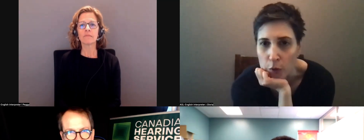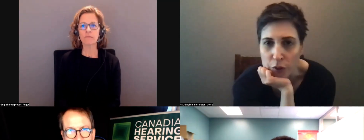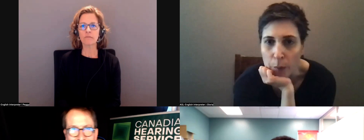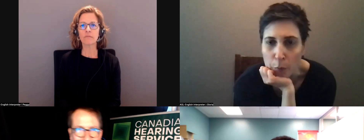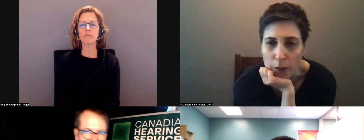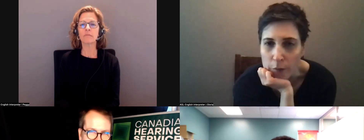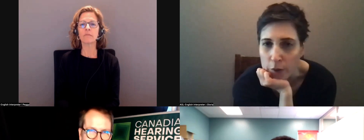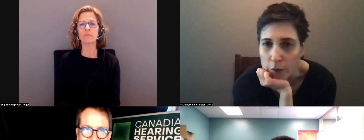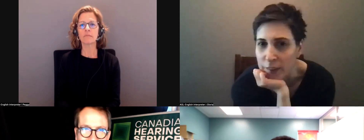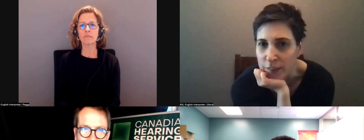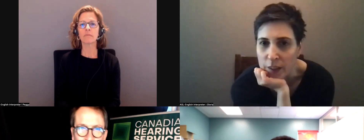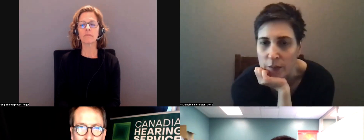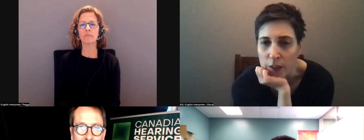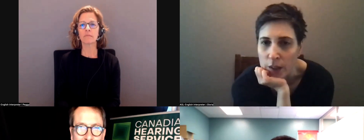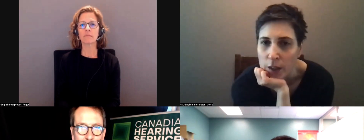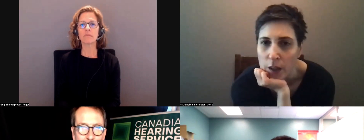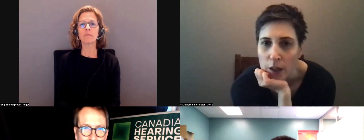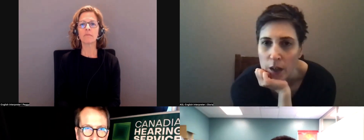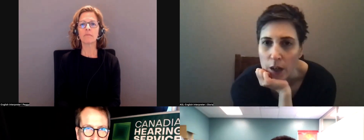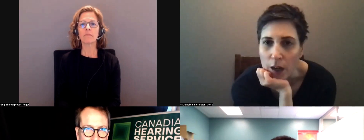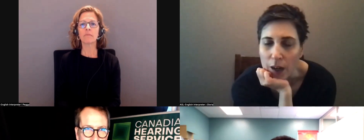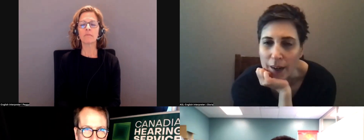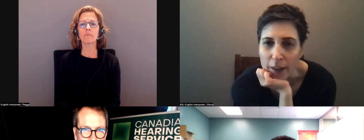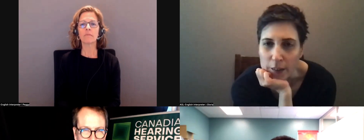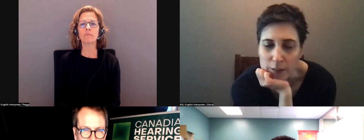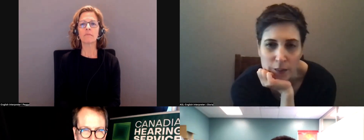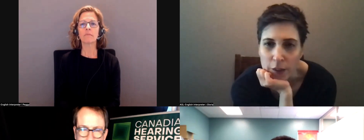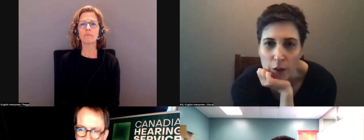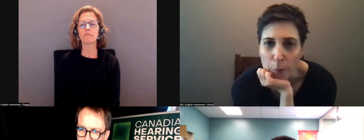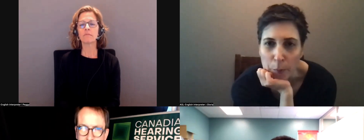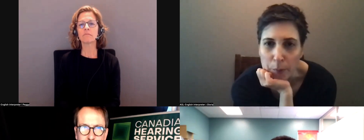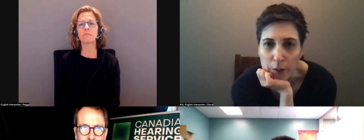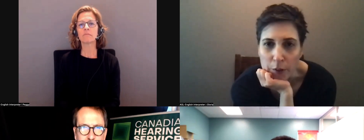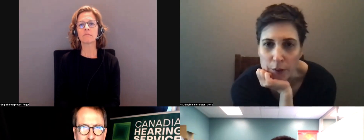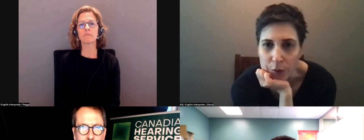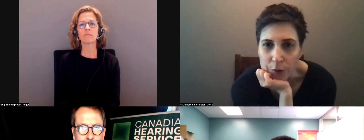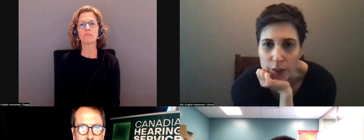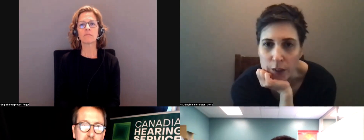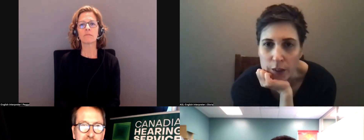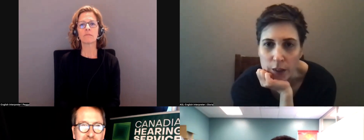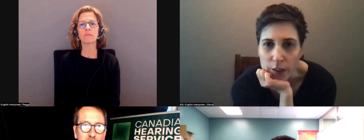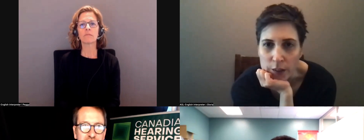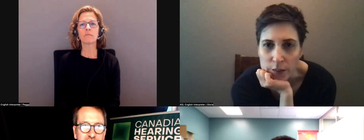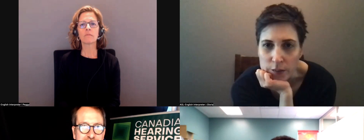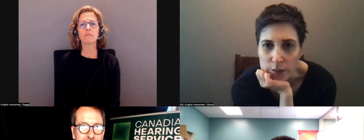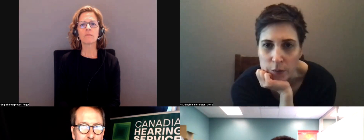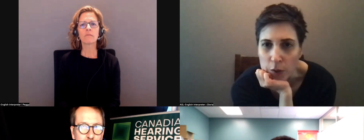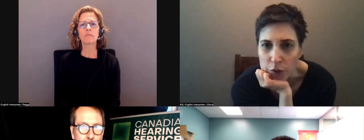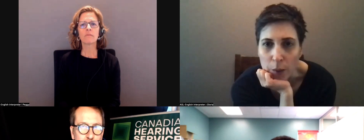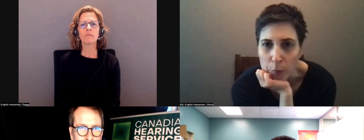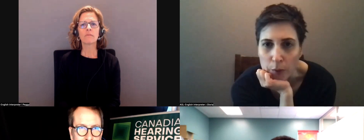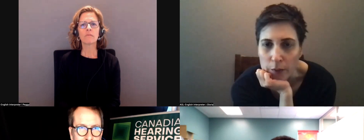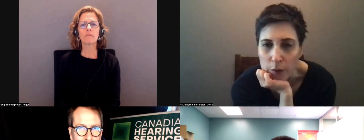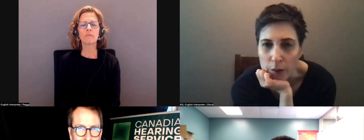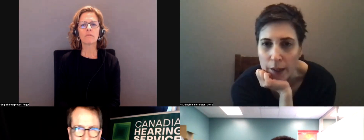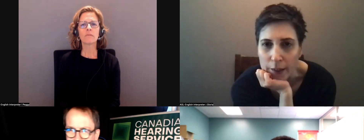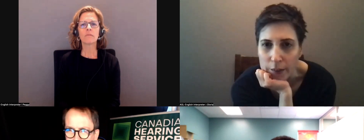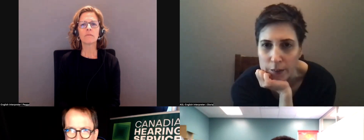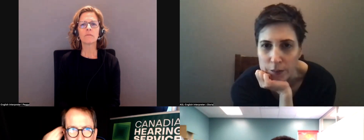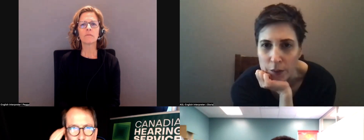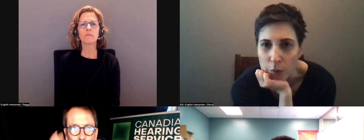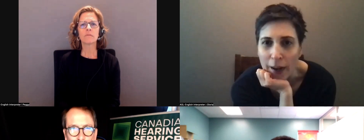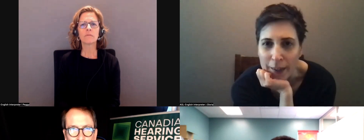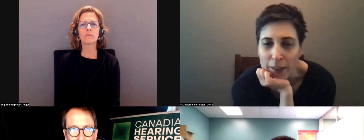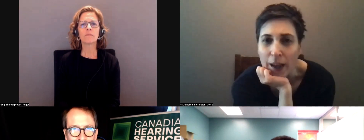or workshop or whatever, let's say it's in the evening, I get, a couple people that are interested in the workshop or whatever.